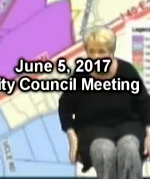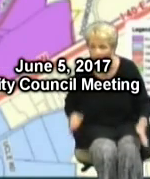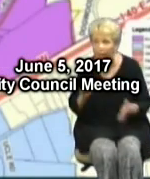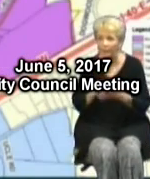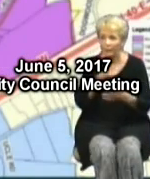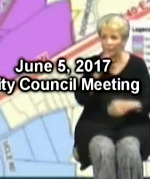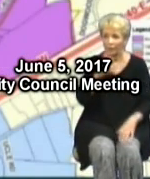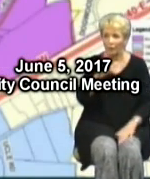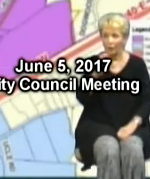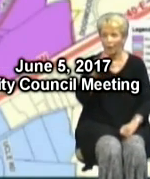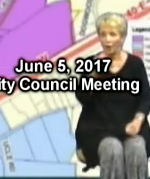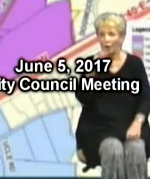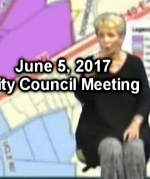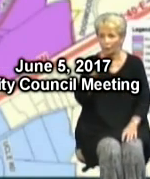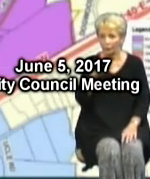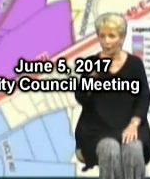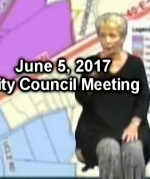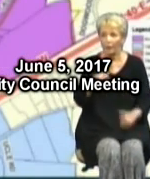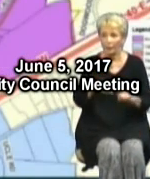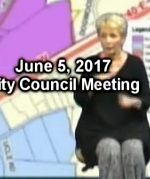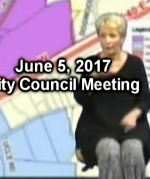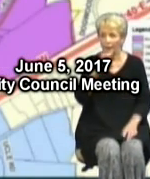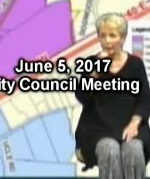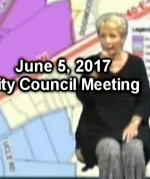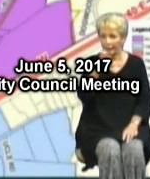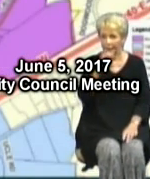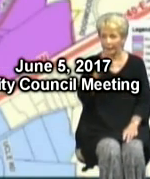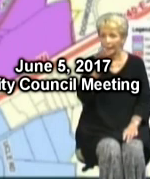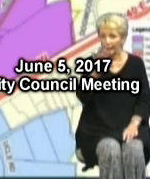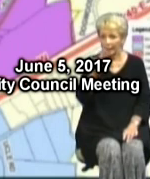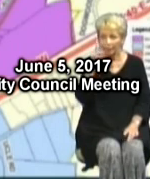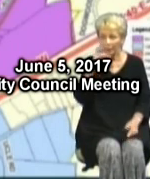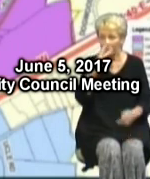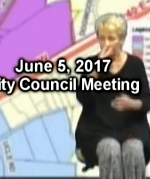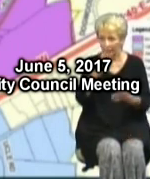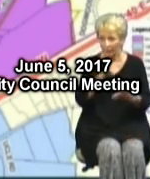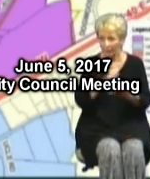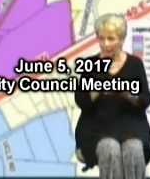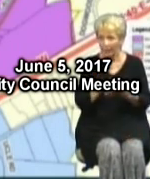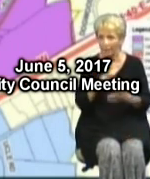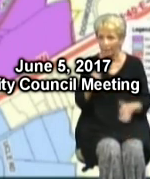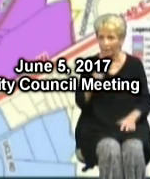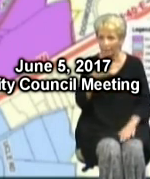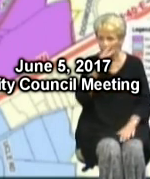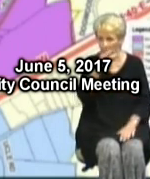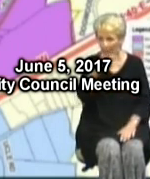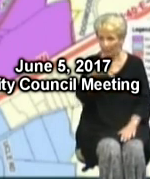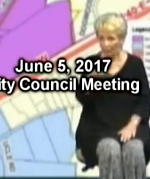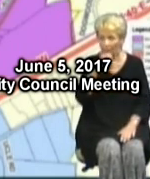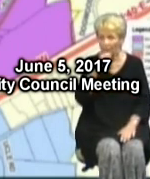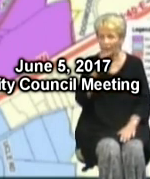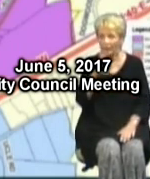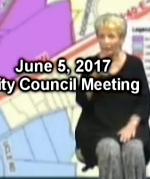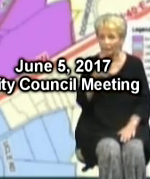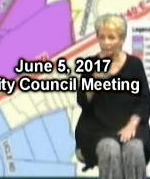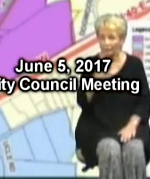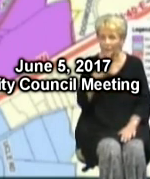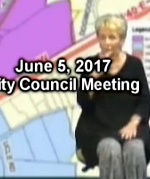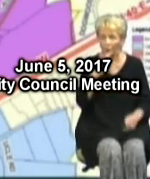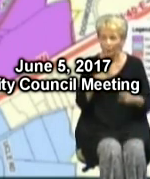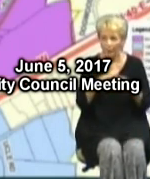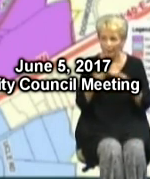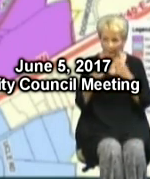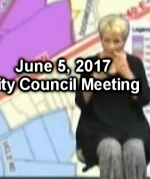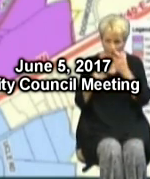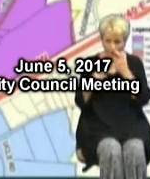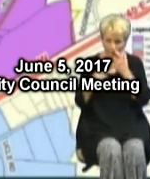is the Cosby Road exit, exit 98. That is correct. Okay, just so people can get their point of reference, that purple is the land in question, correct? That is